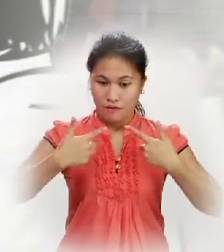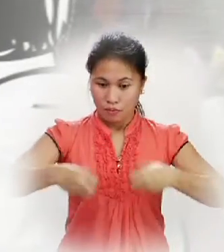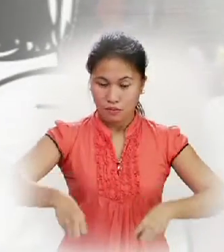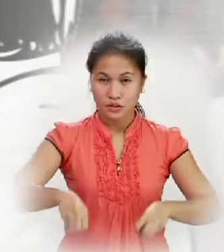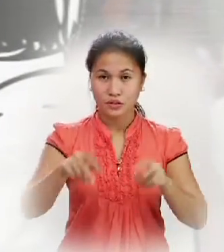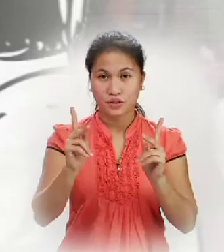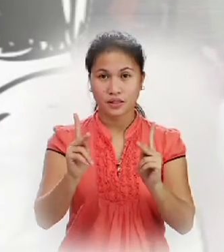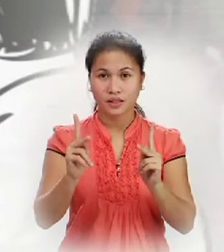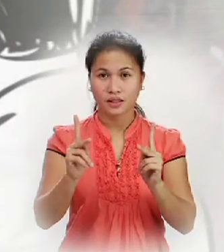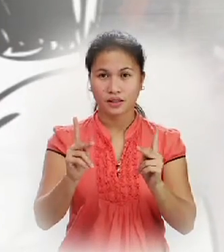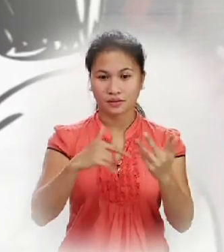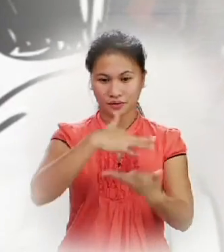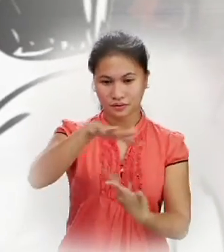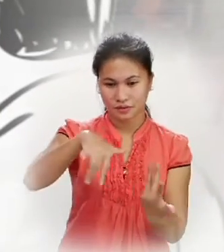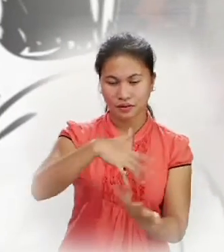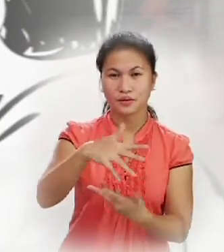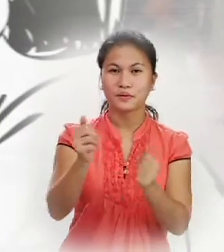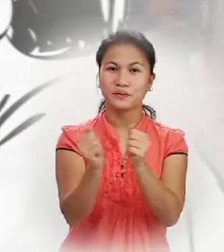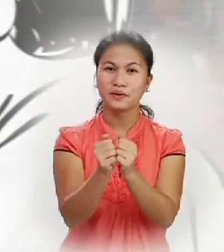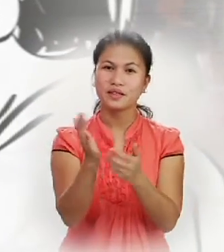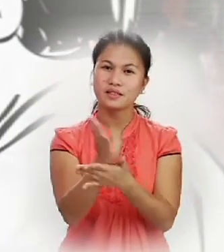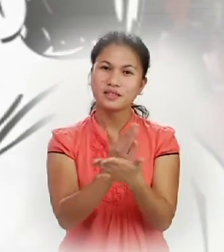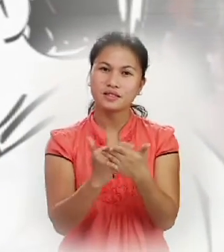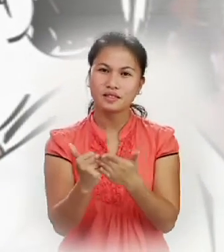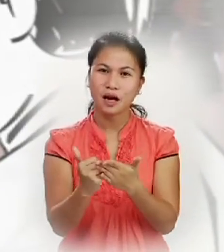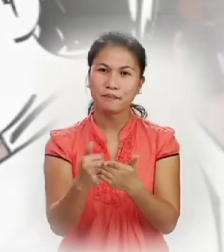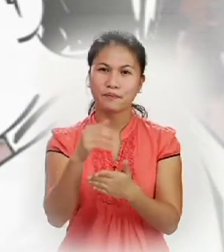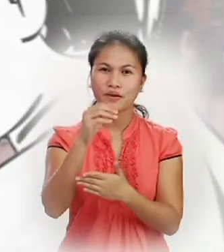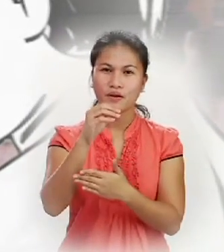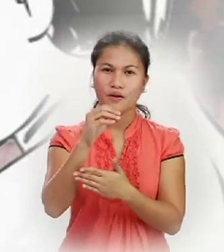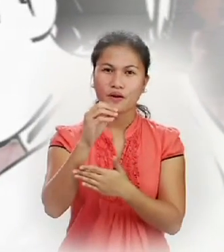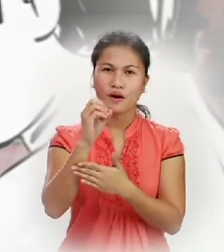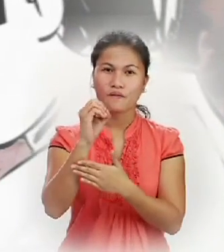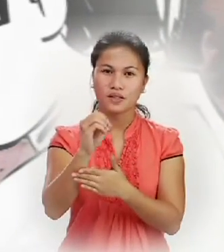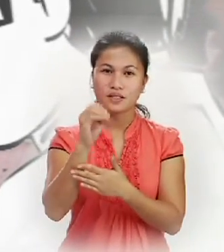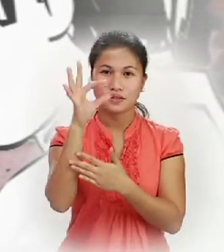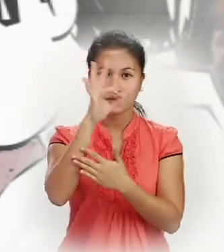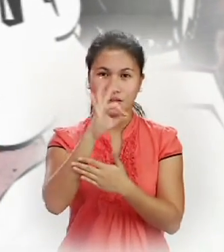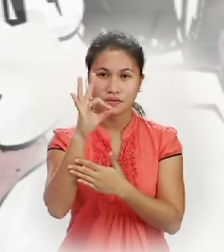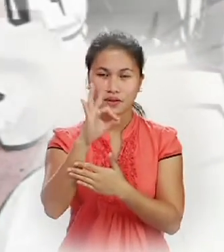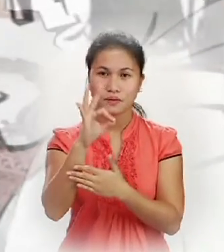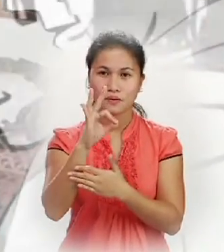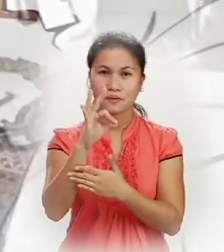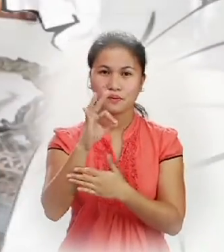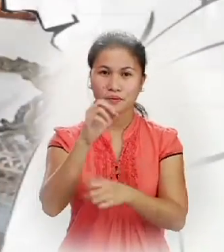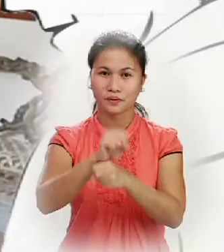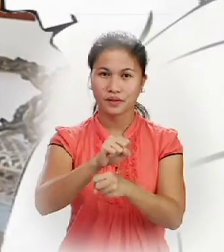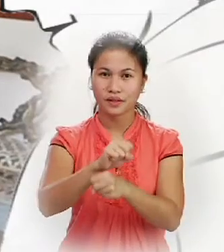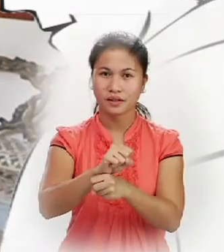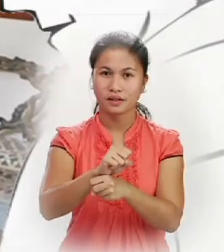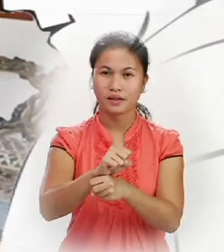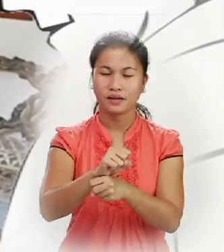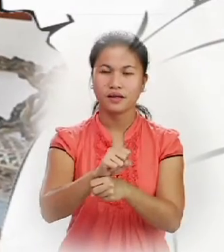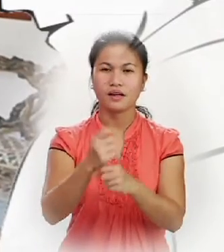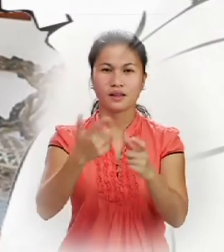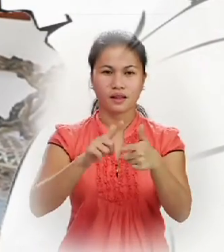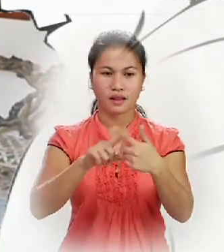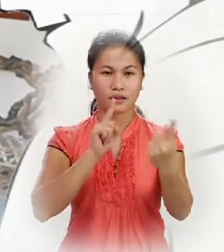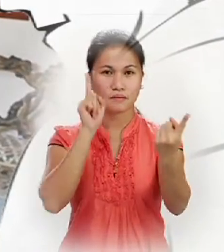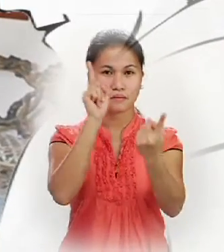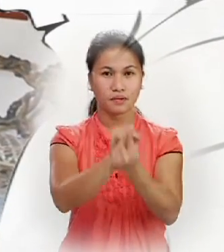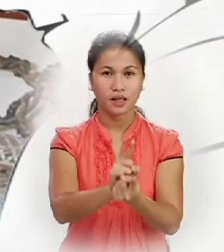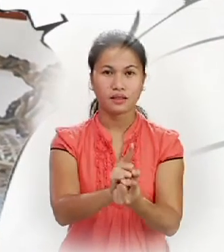to interact with some of our overseas Filipino workers. And I met a person there